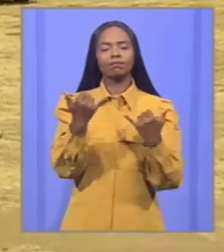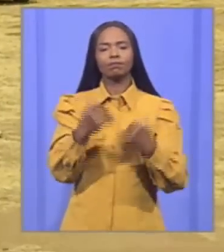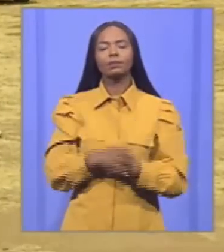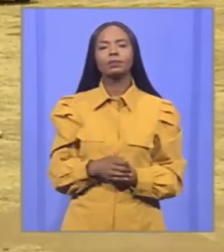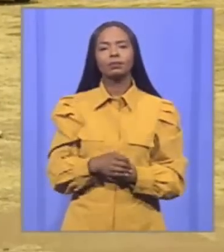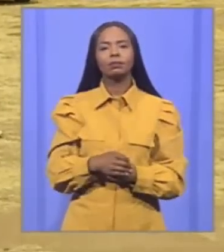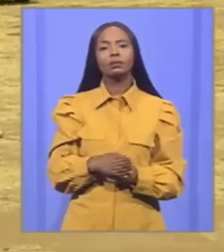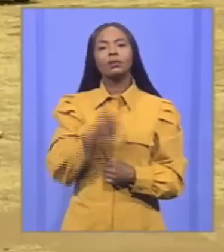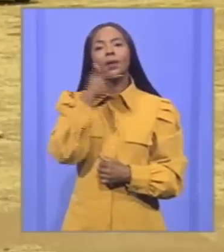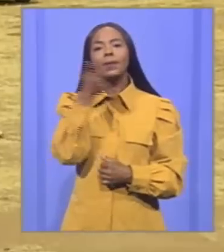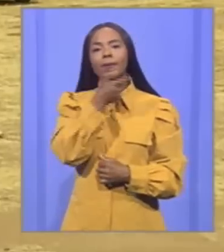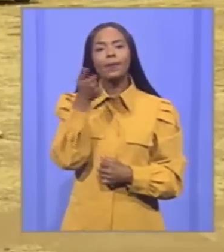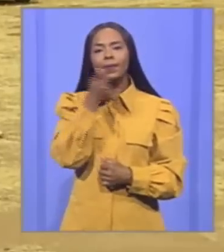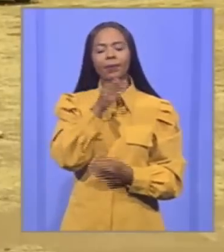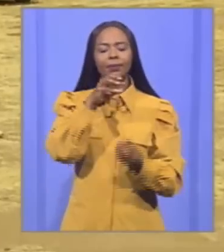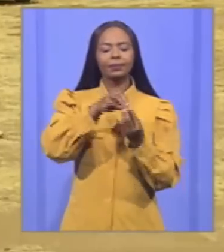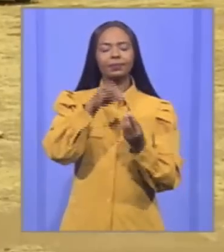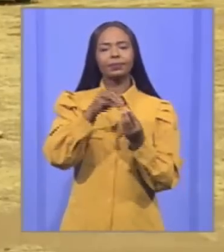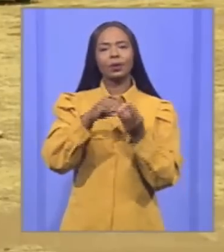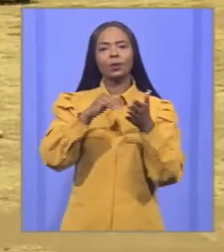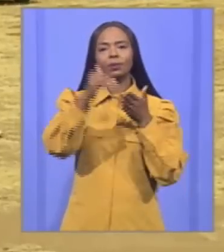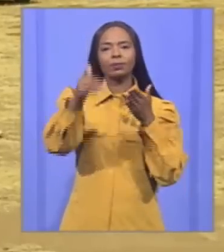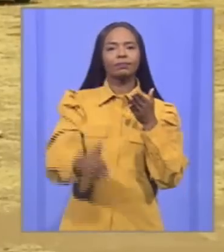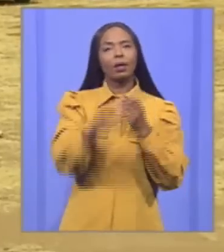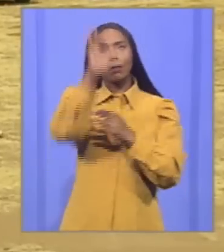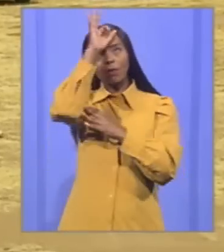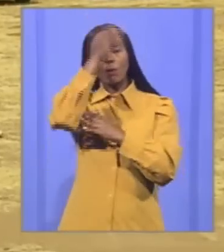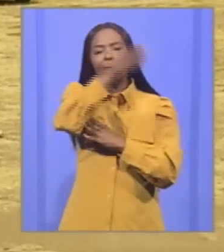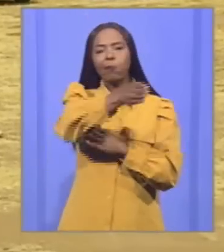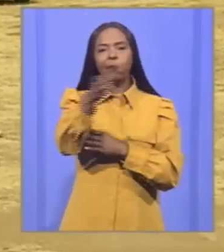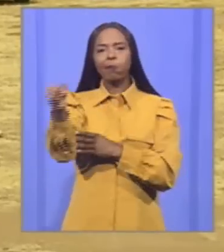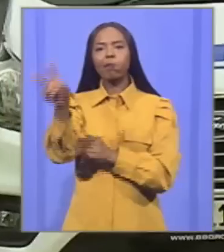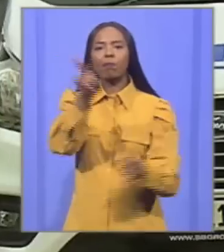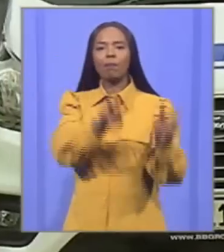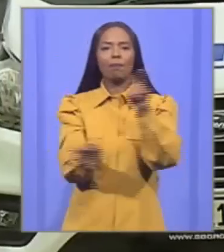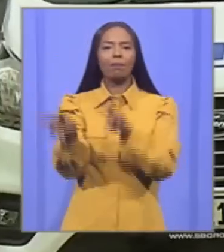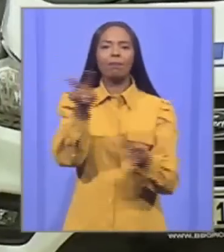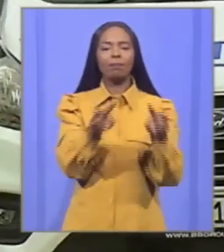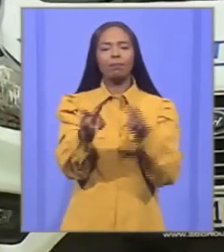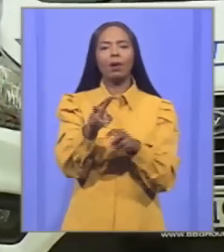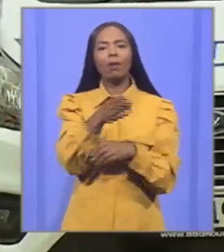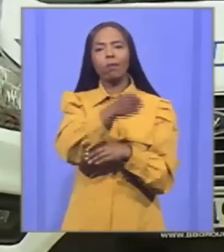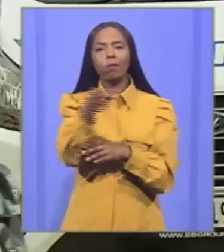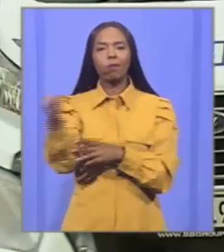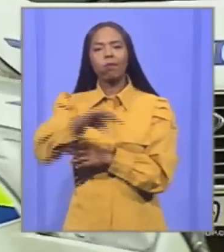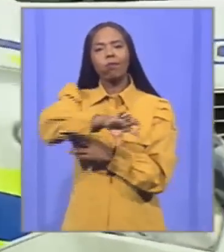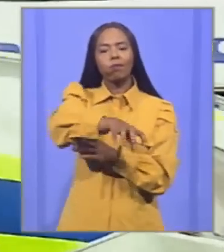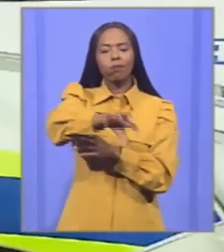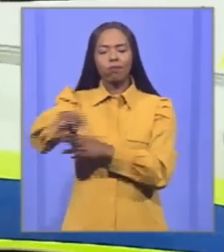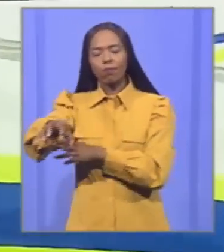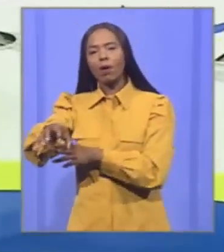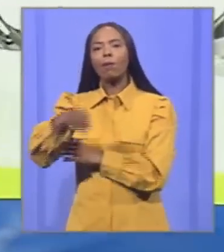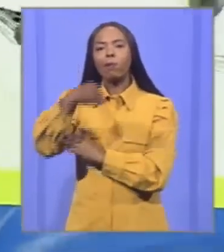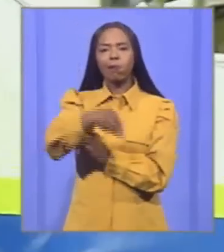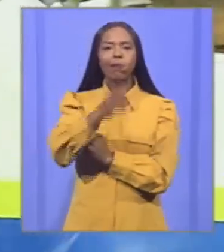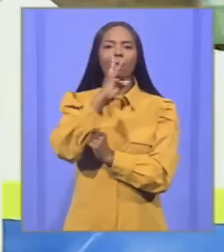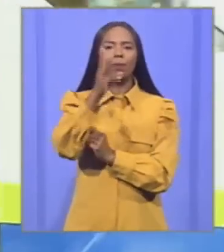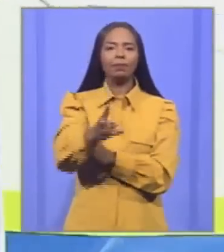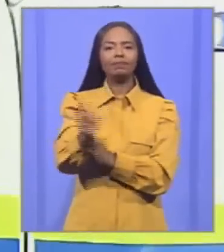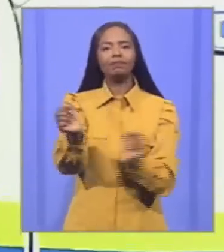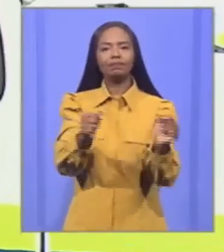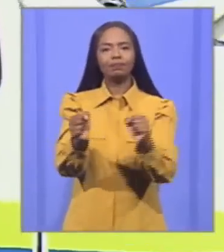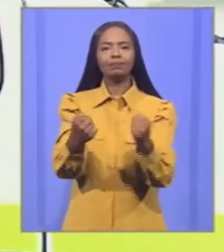so our police will be all over. The visibility of police in our province, it will really go a